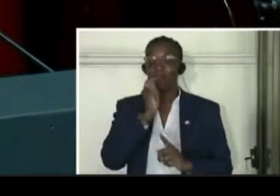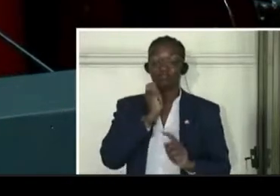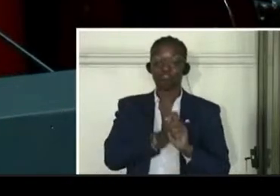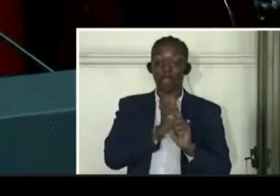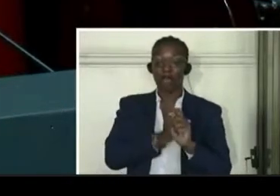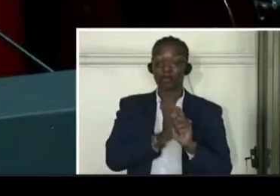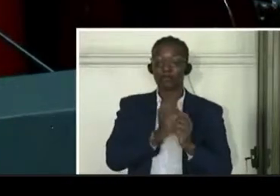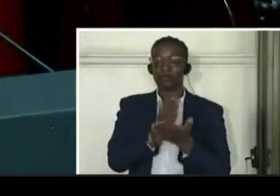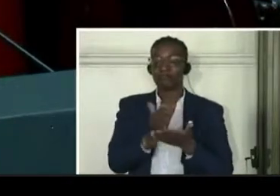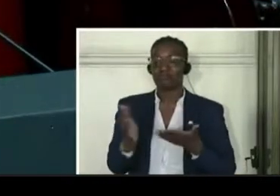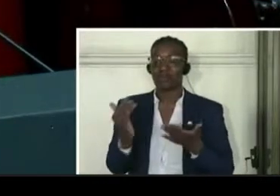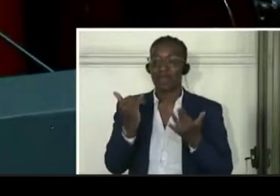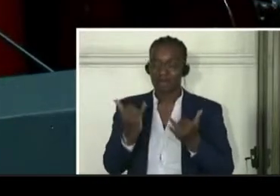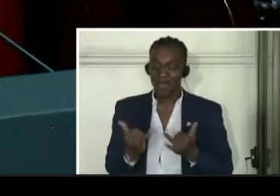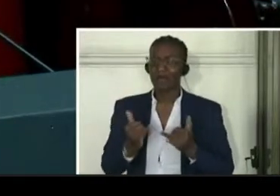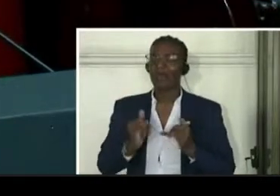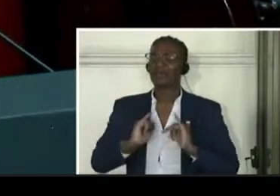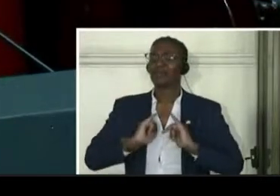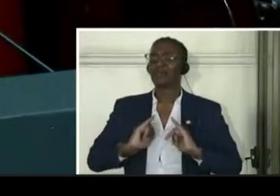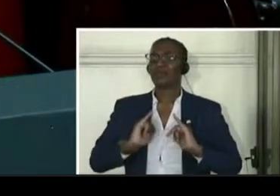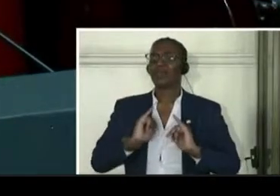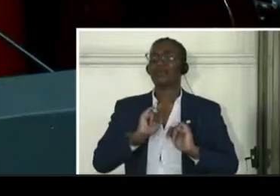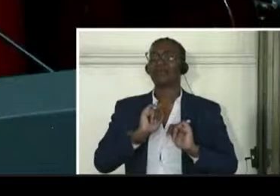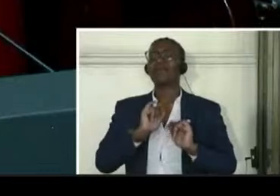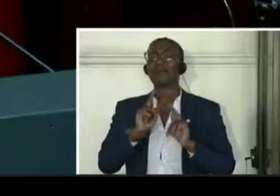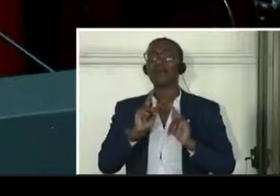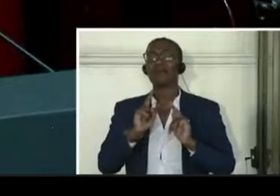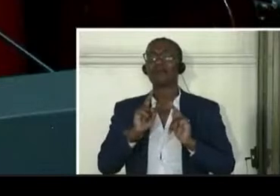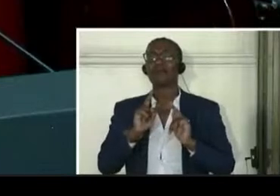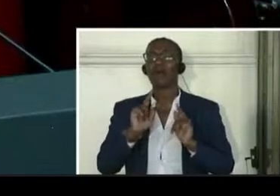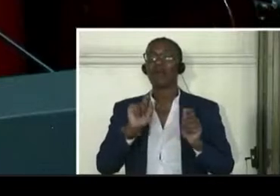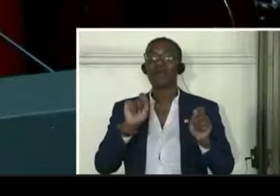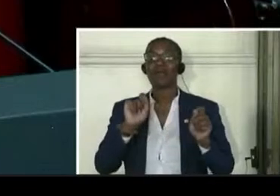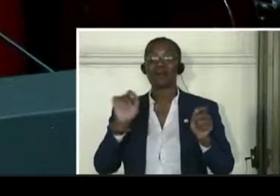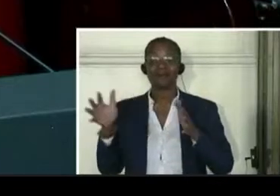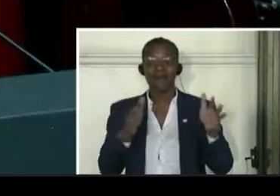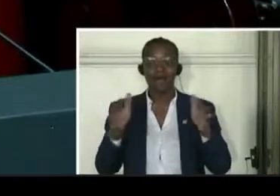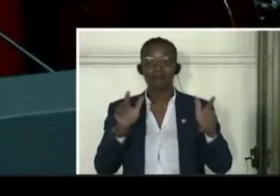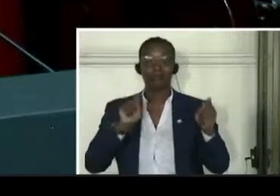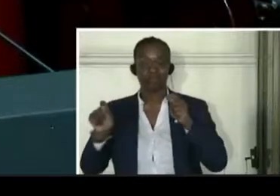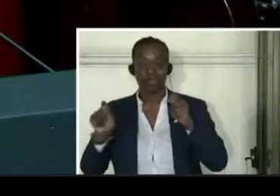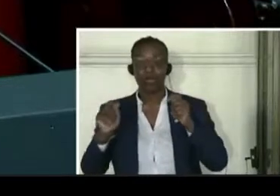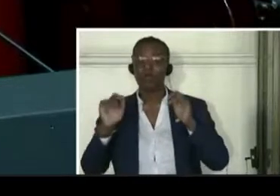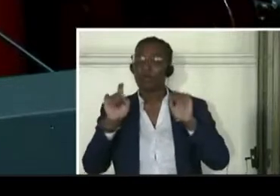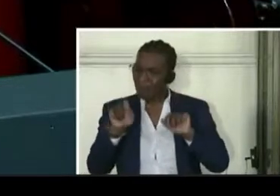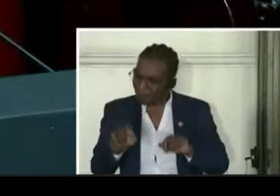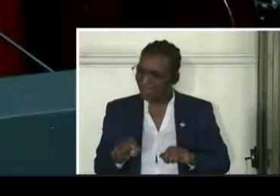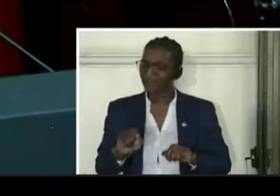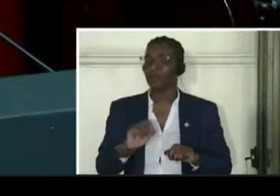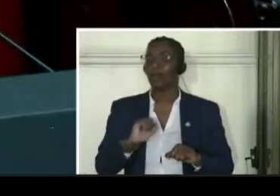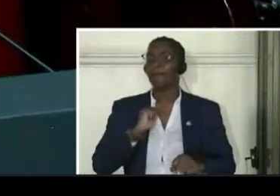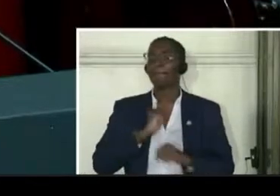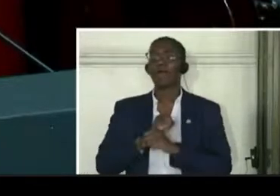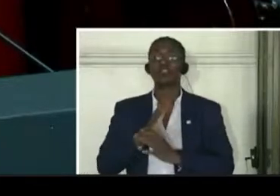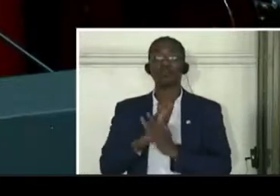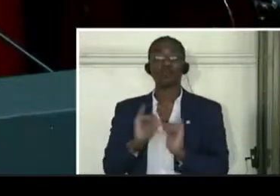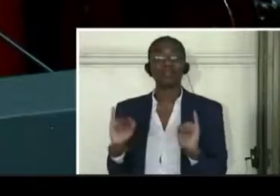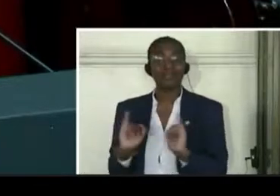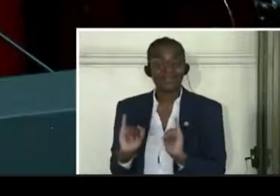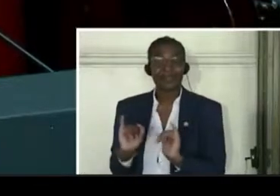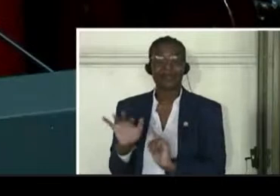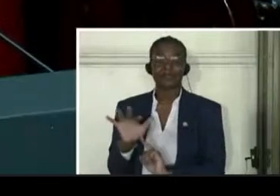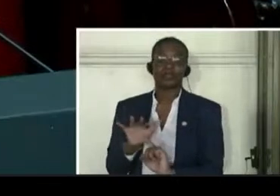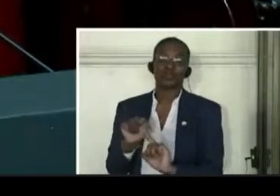by shacks is having a devastating impact on climate change. This must be taken seriously. Honorable